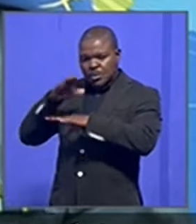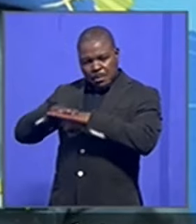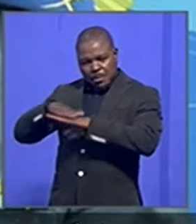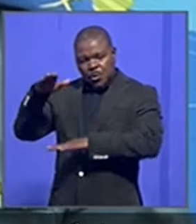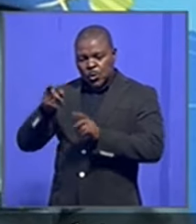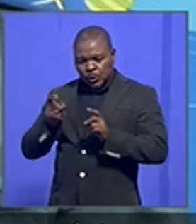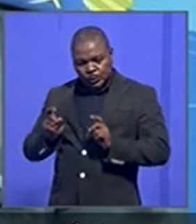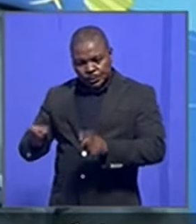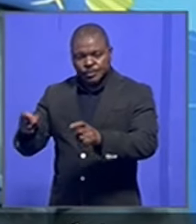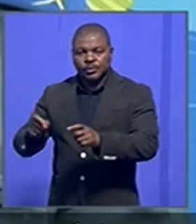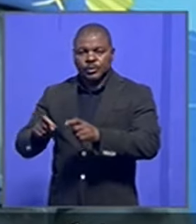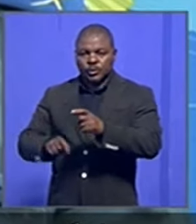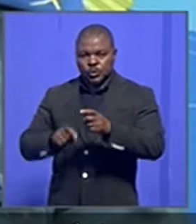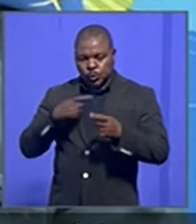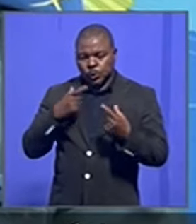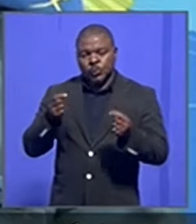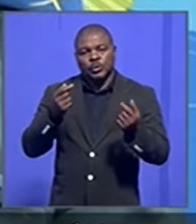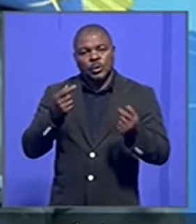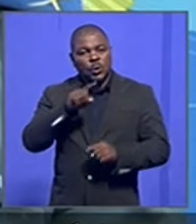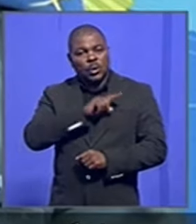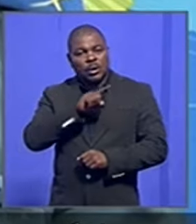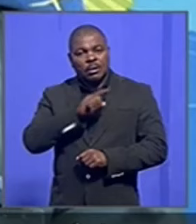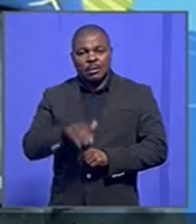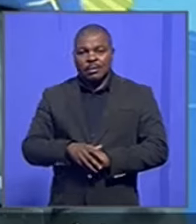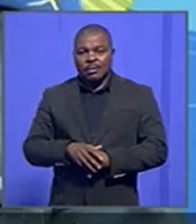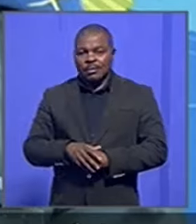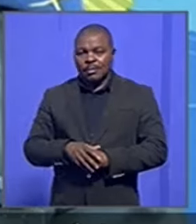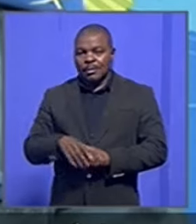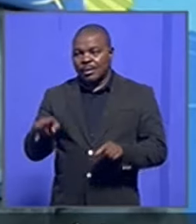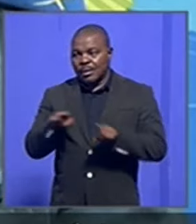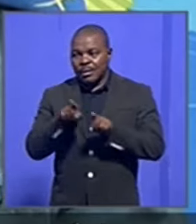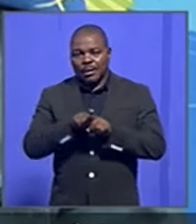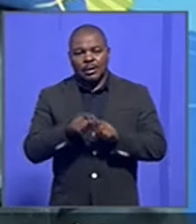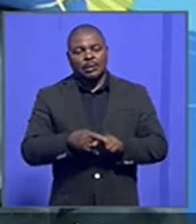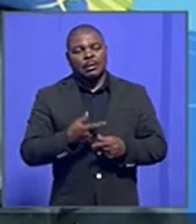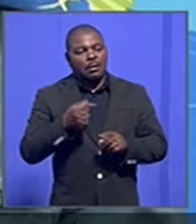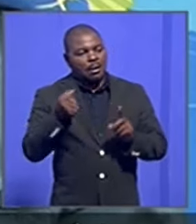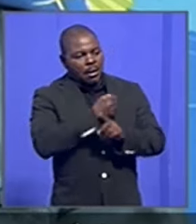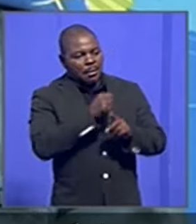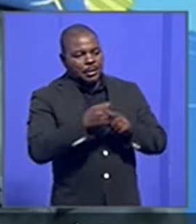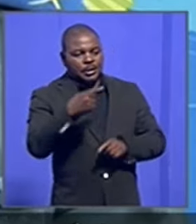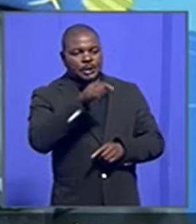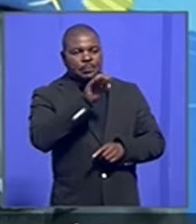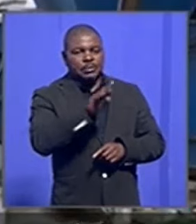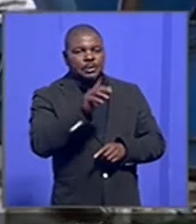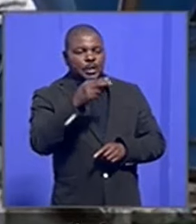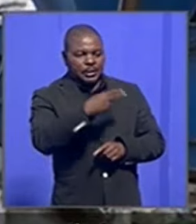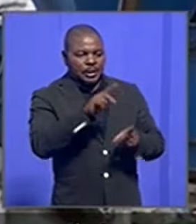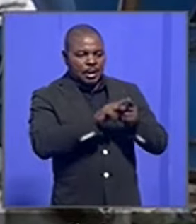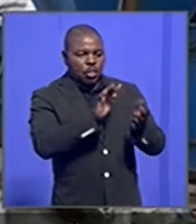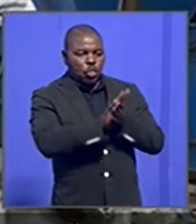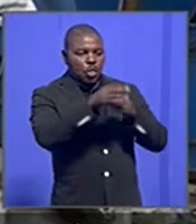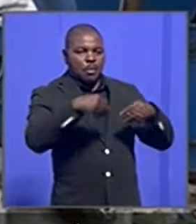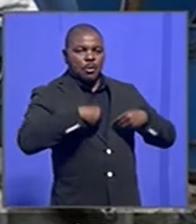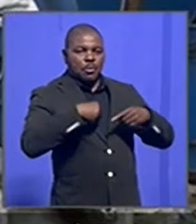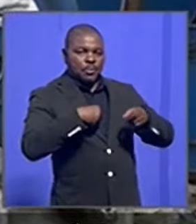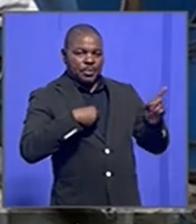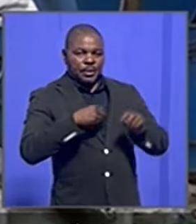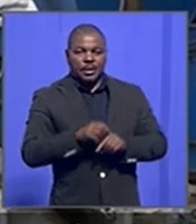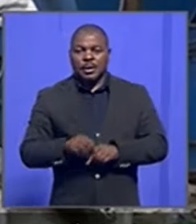possible, and we are doing that because it is now an assault GBH and as well as damage to property. Go ya ka